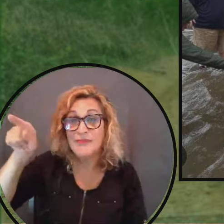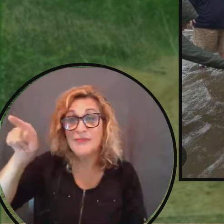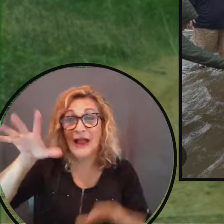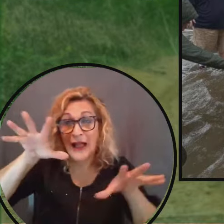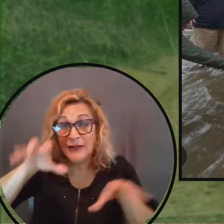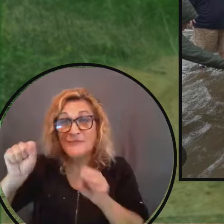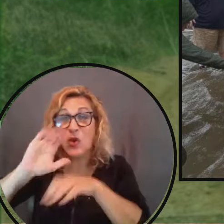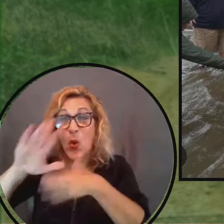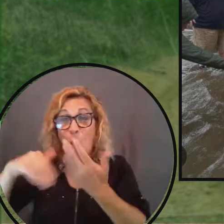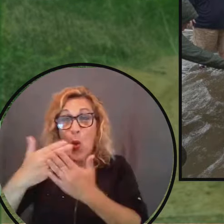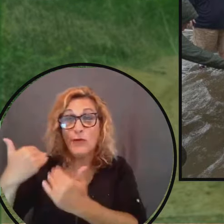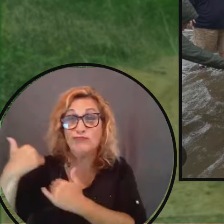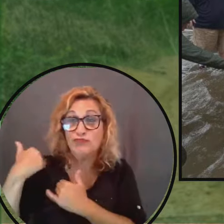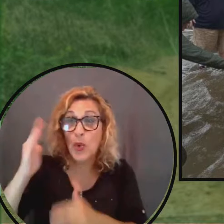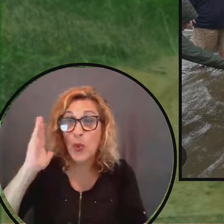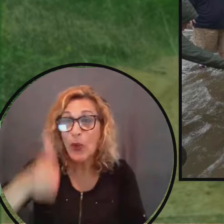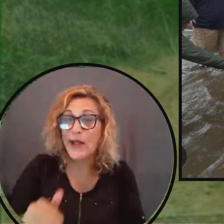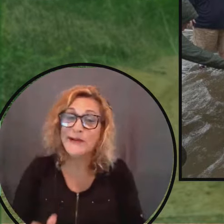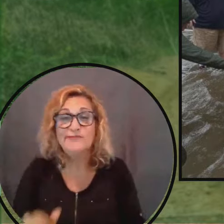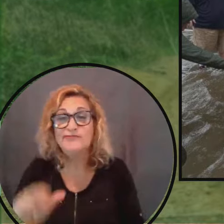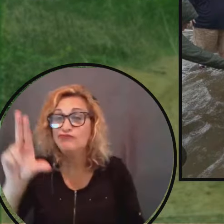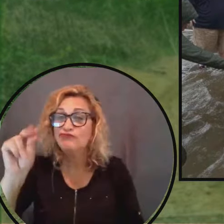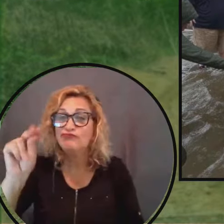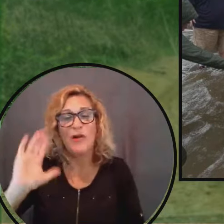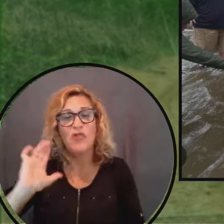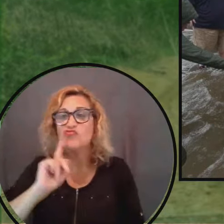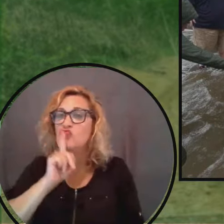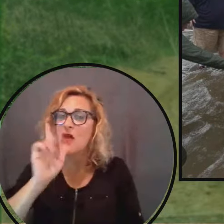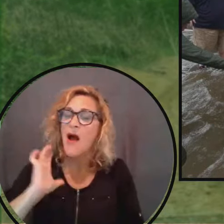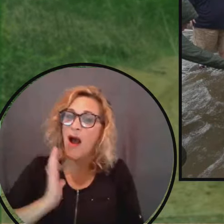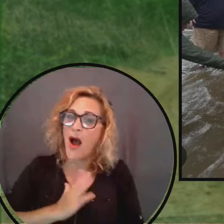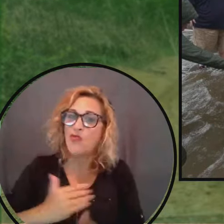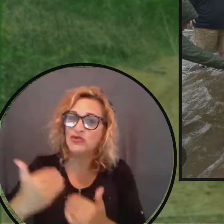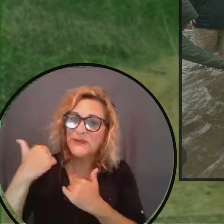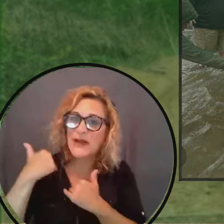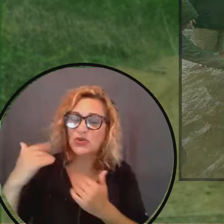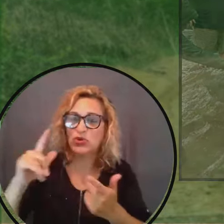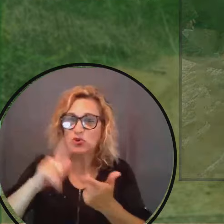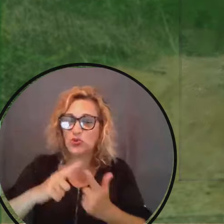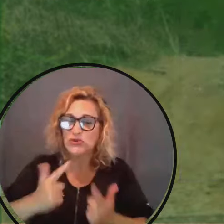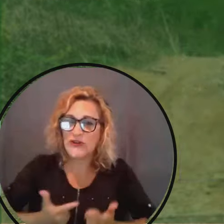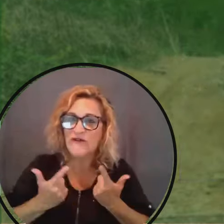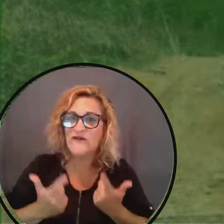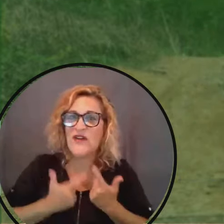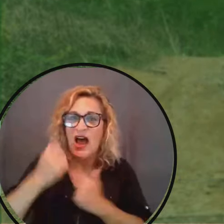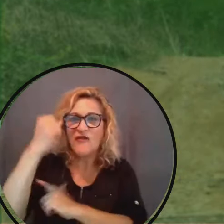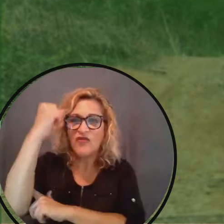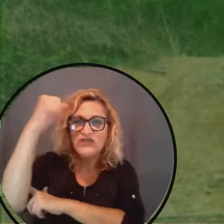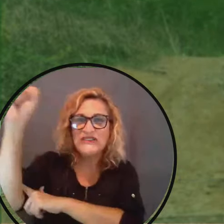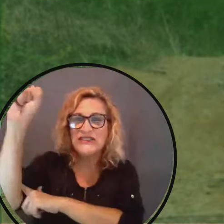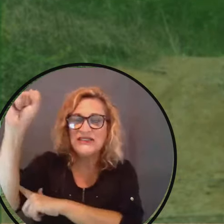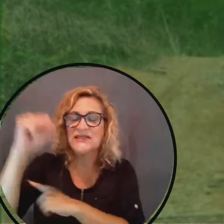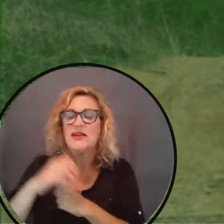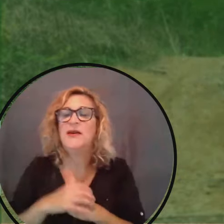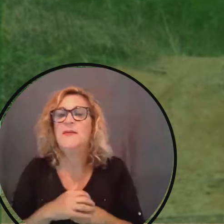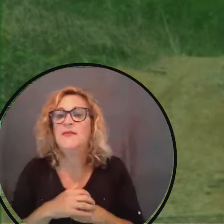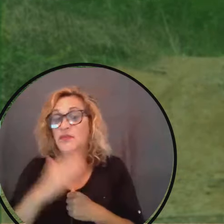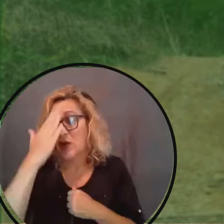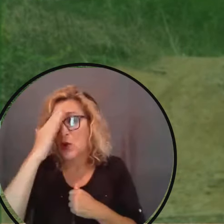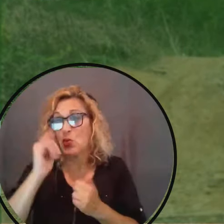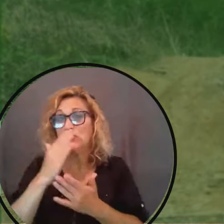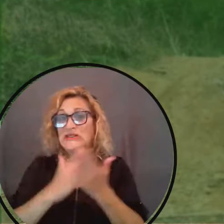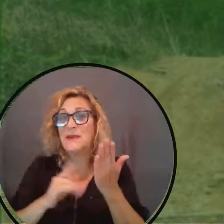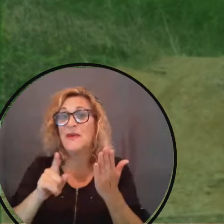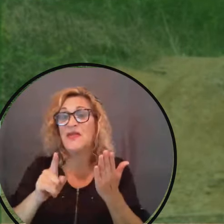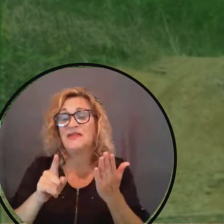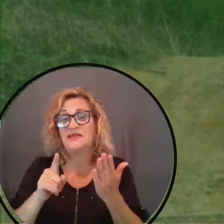to survive and resist. And next slide. The key piece here that I think we all share in this